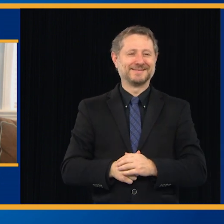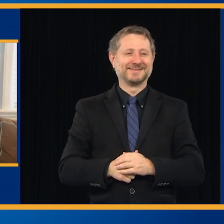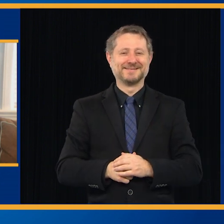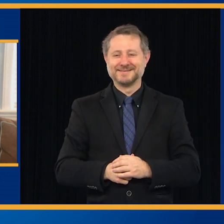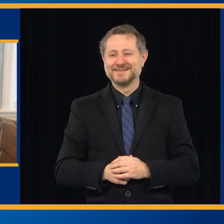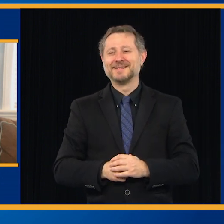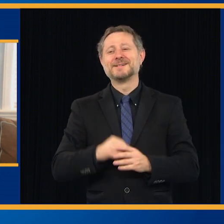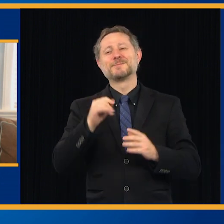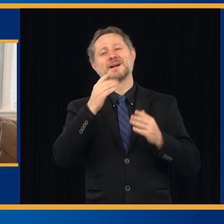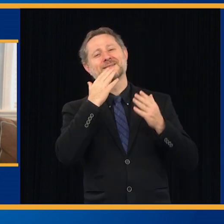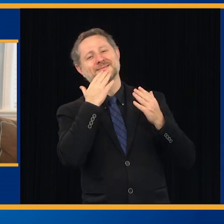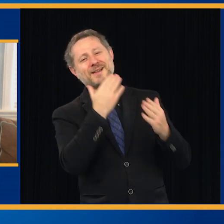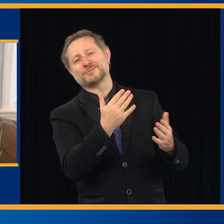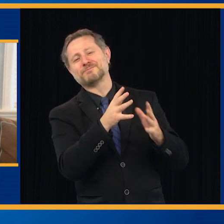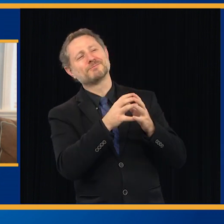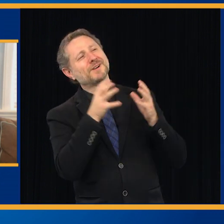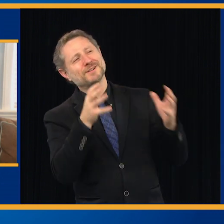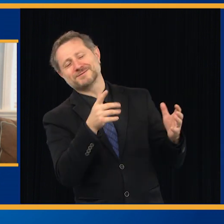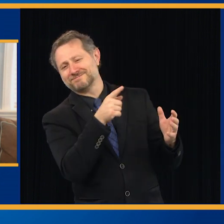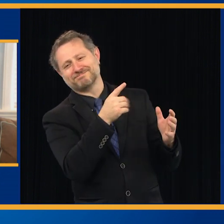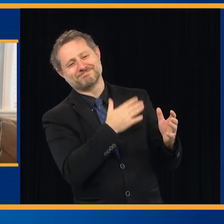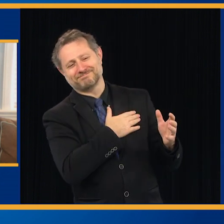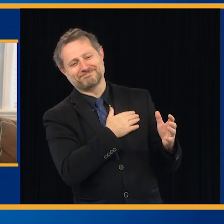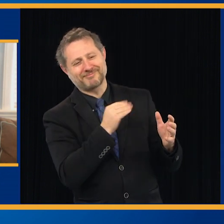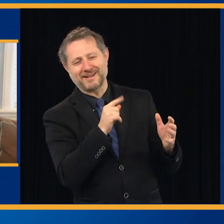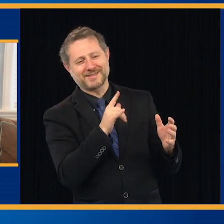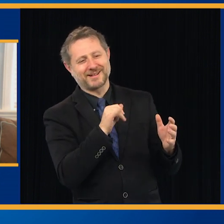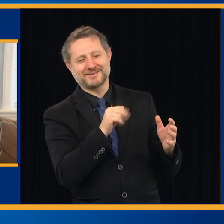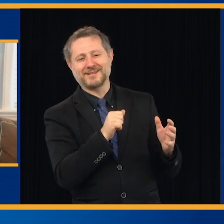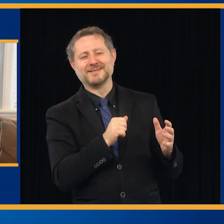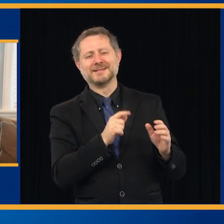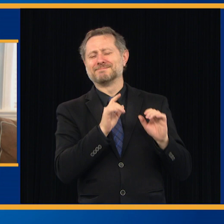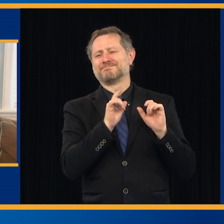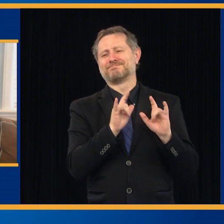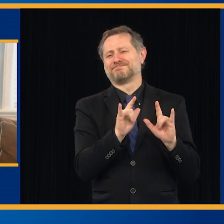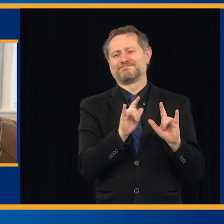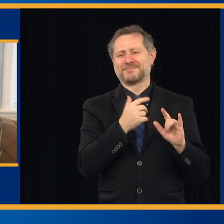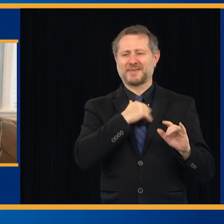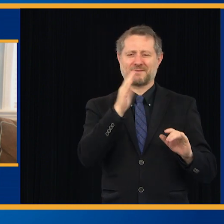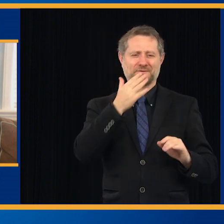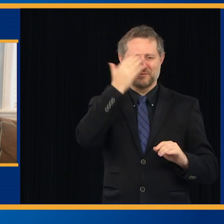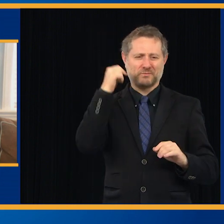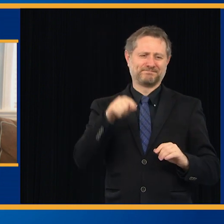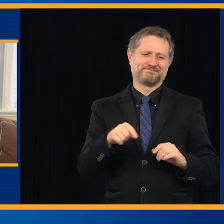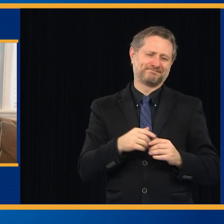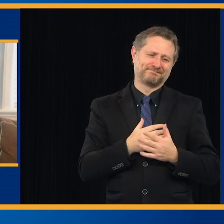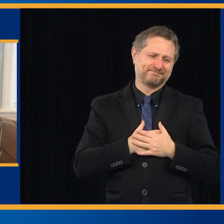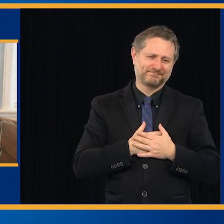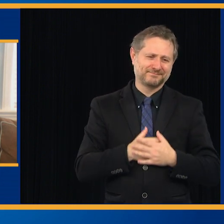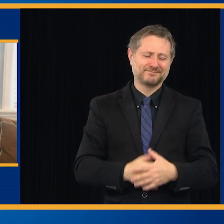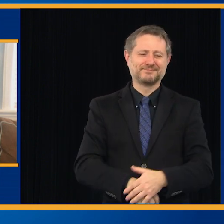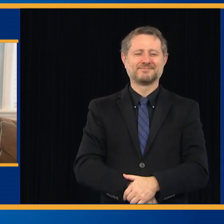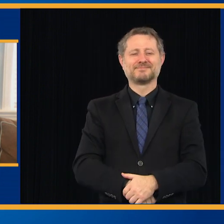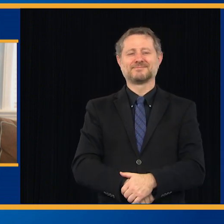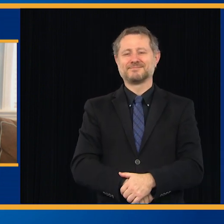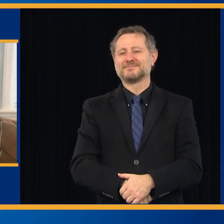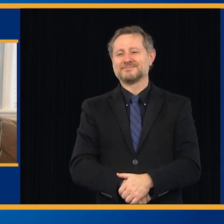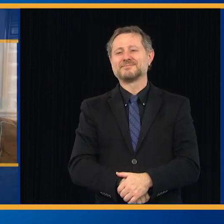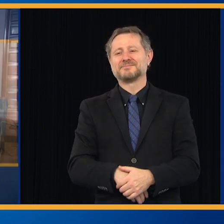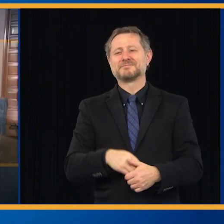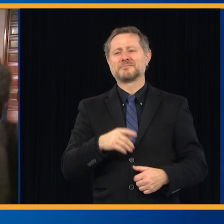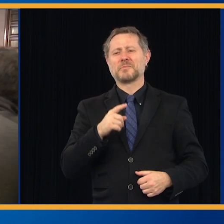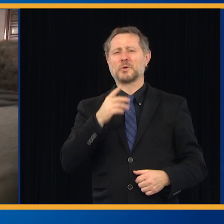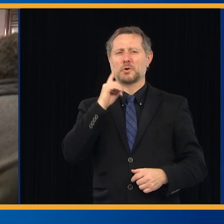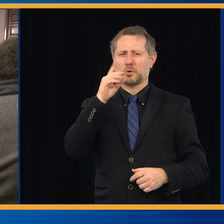that. Thank you so much. I can't forget this, girls. I will never forget this. Well, you look good. This is going to